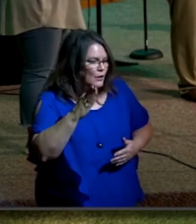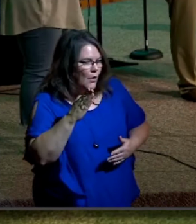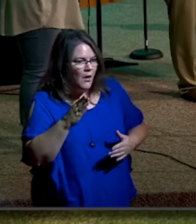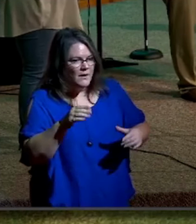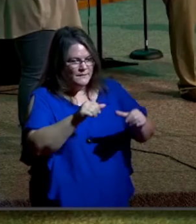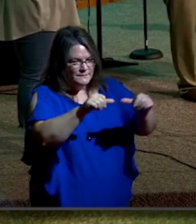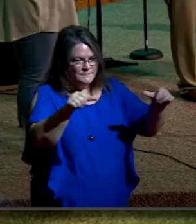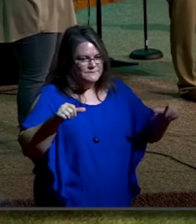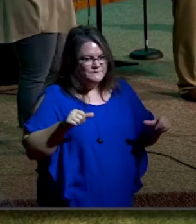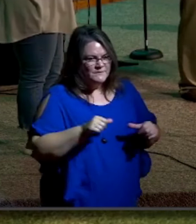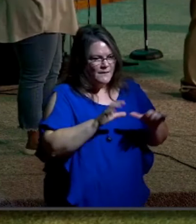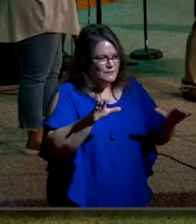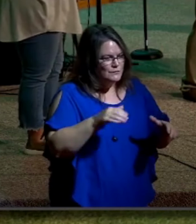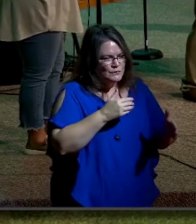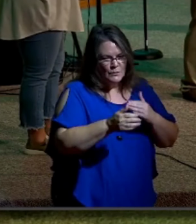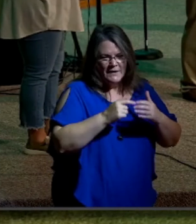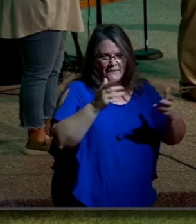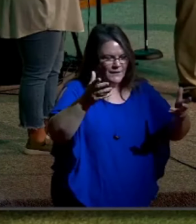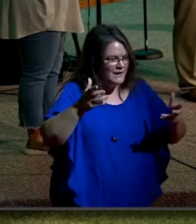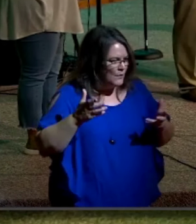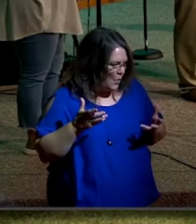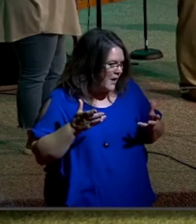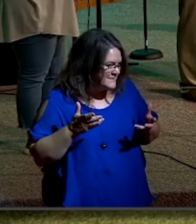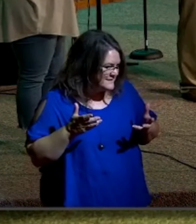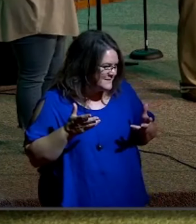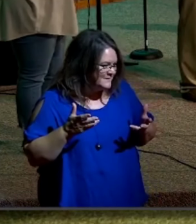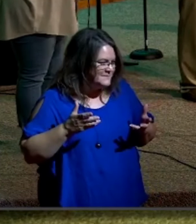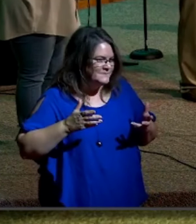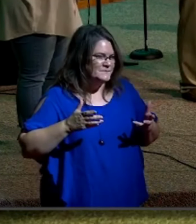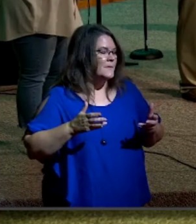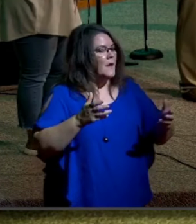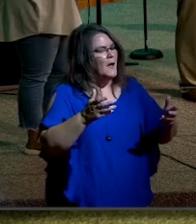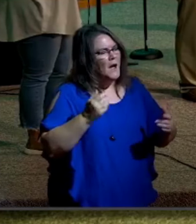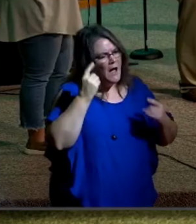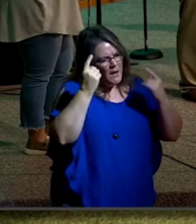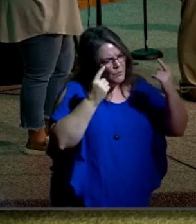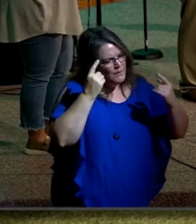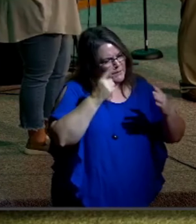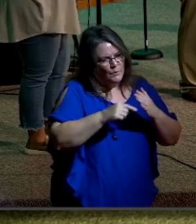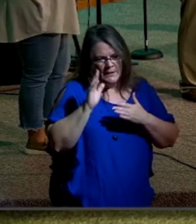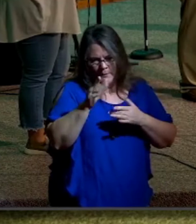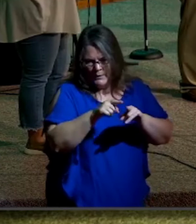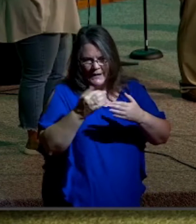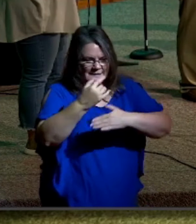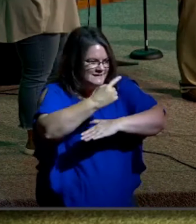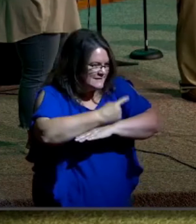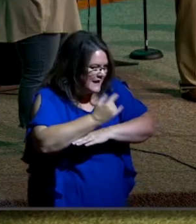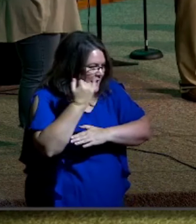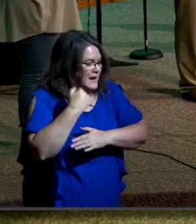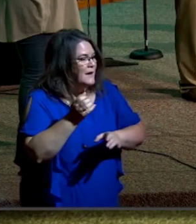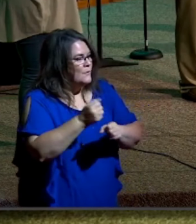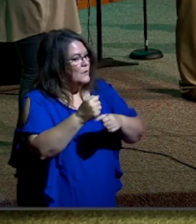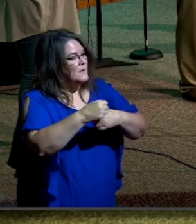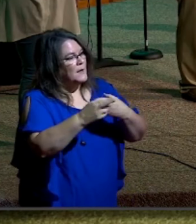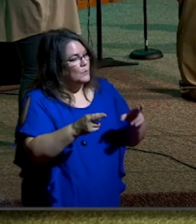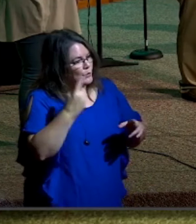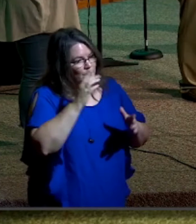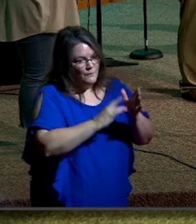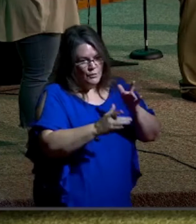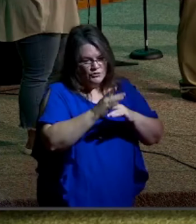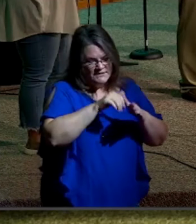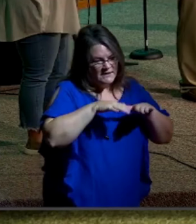to do whatever he wants to. I wonder what it would look like today if we made space for Jesus in our